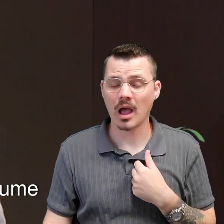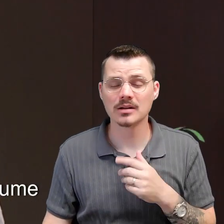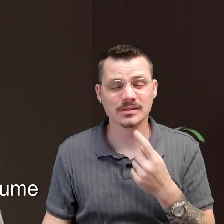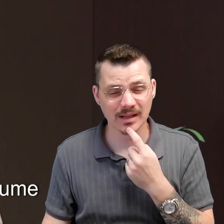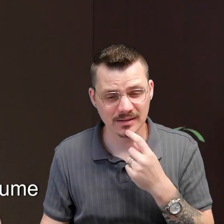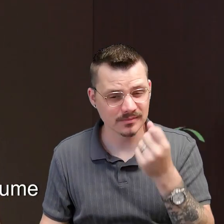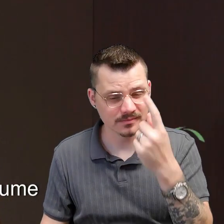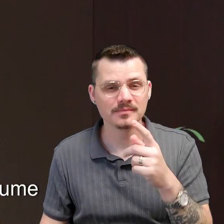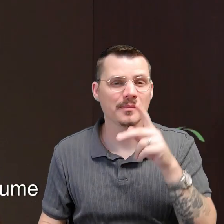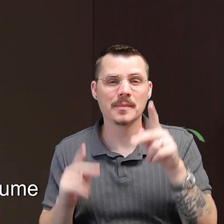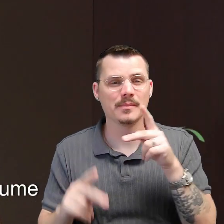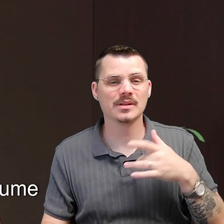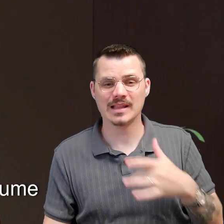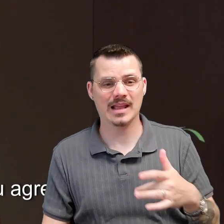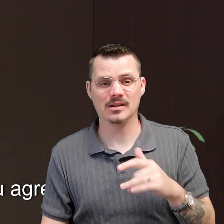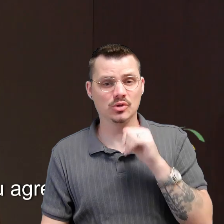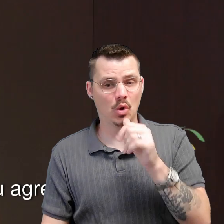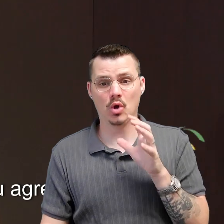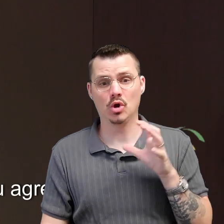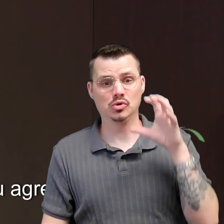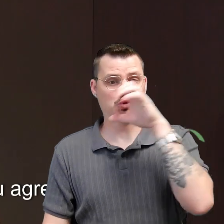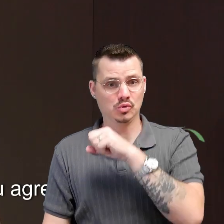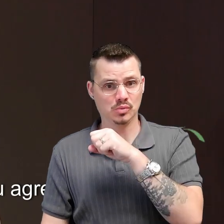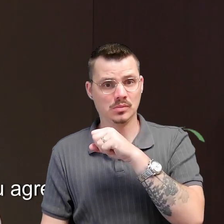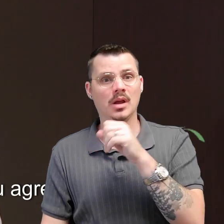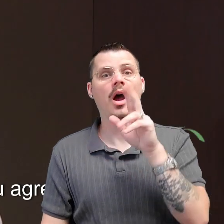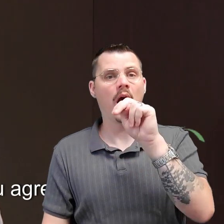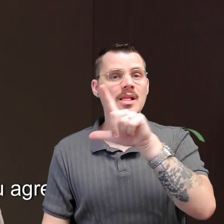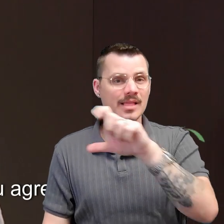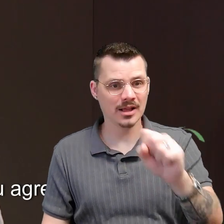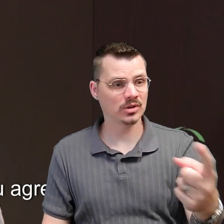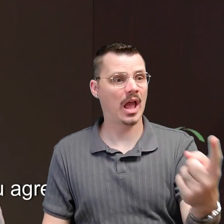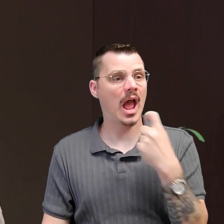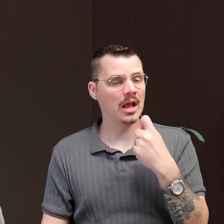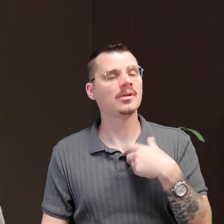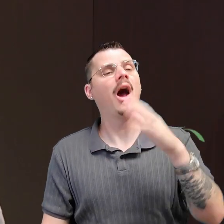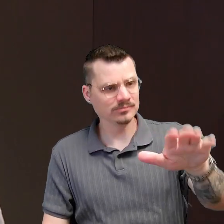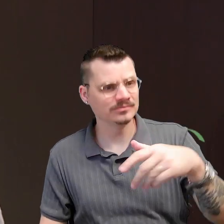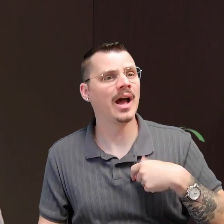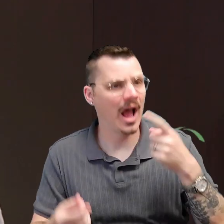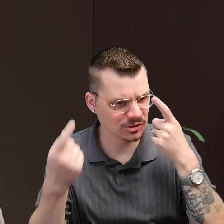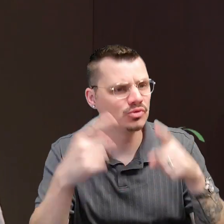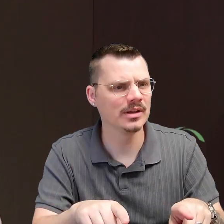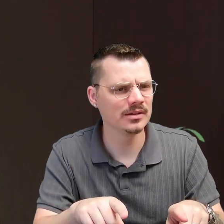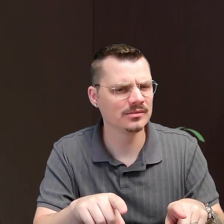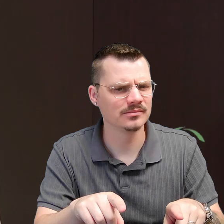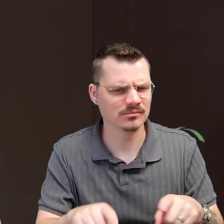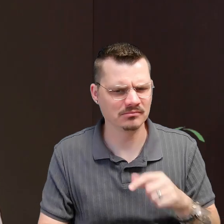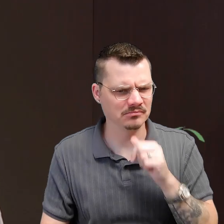would say that people don't assume that unless they ask you and you say you agree.